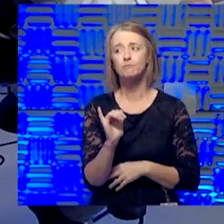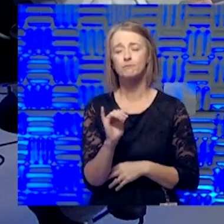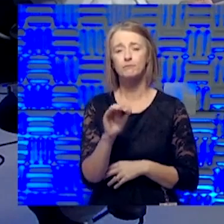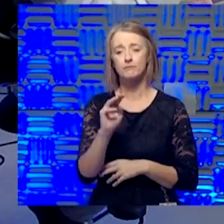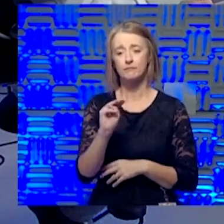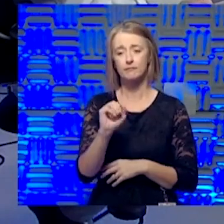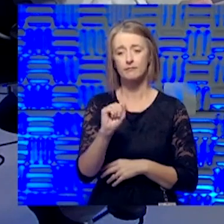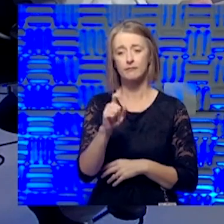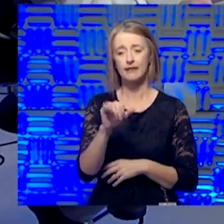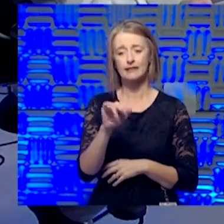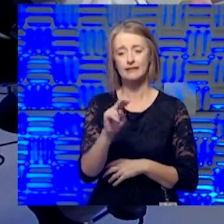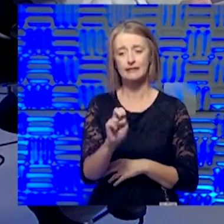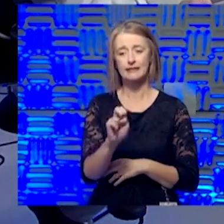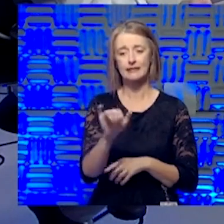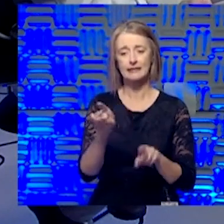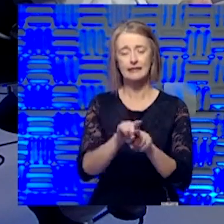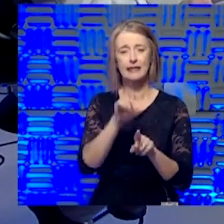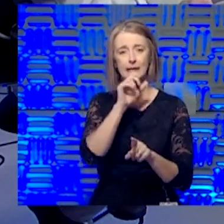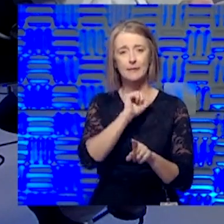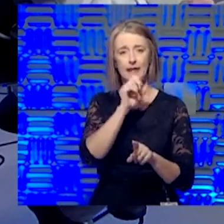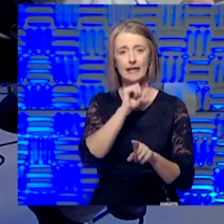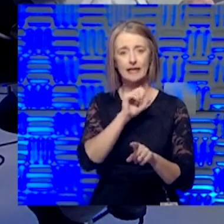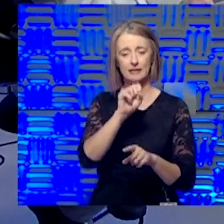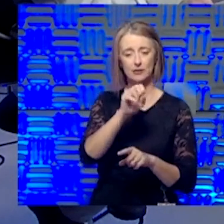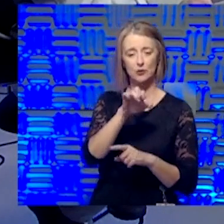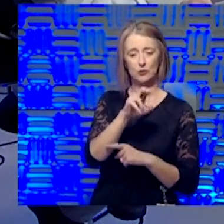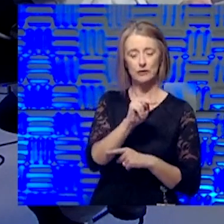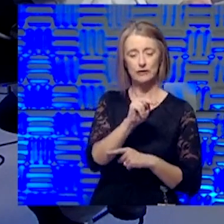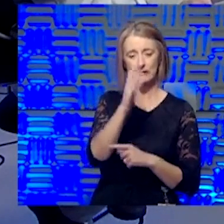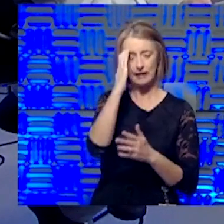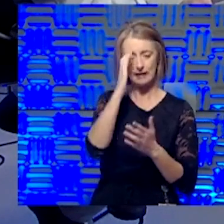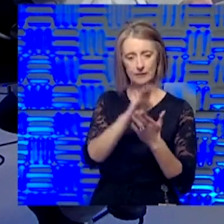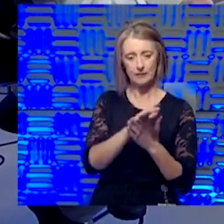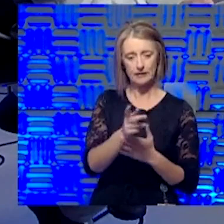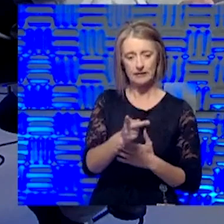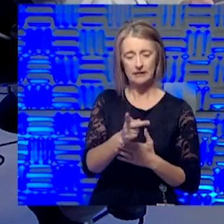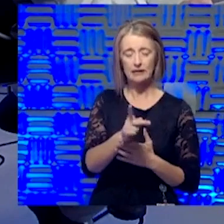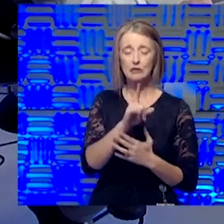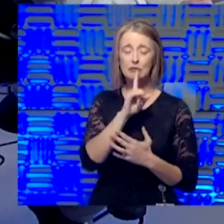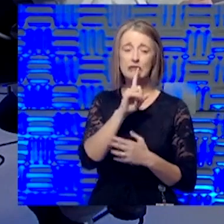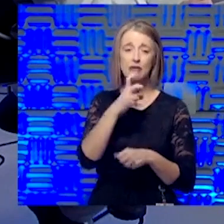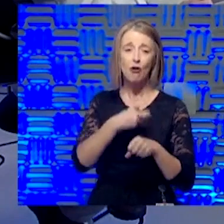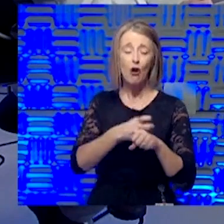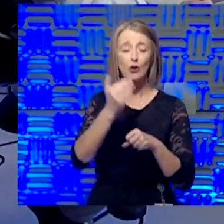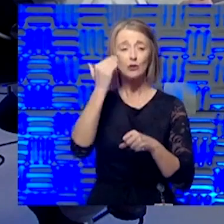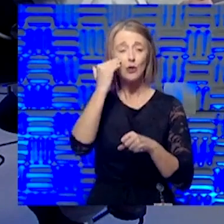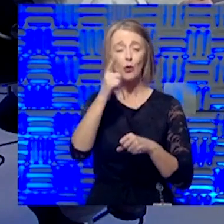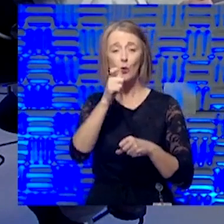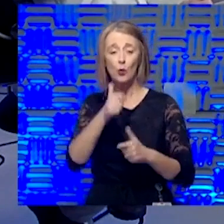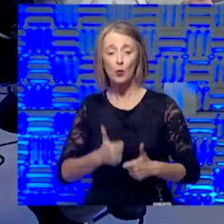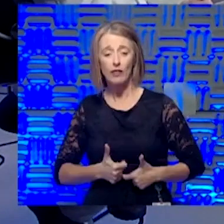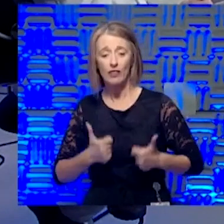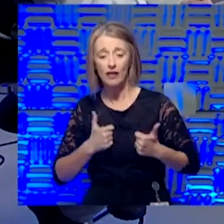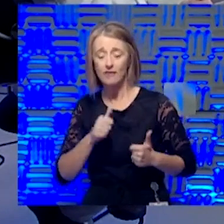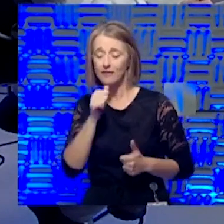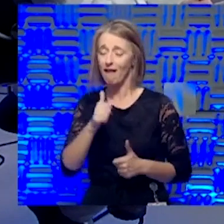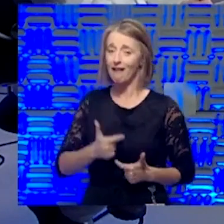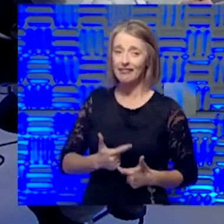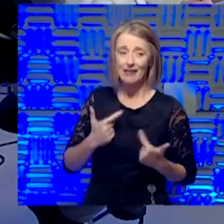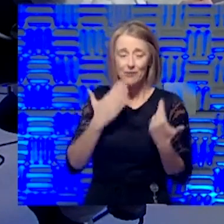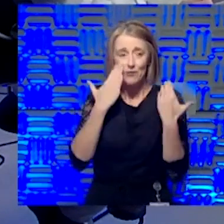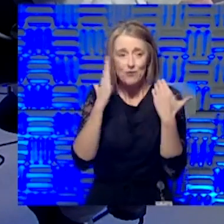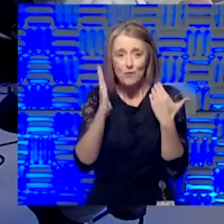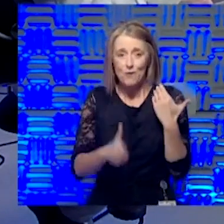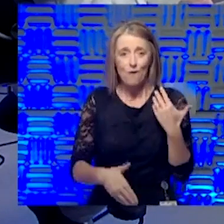Maxine, you're probably about the same age as Susan's husband. So it's hard to know who's going to live and who's not going to live with